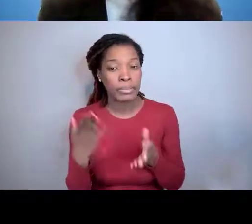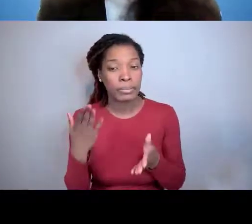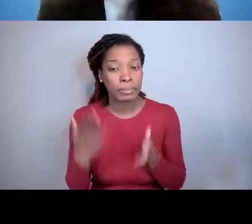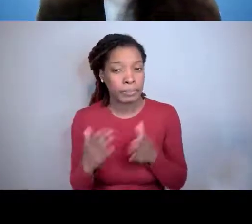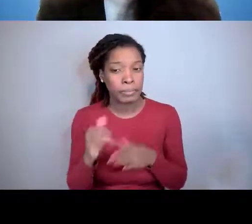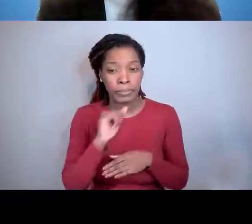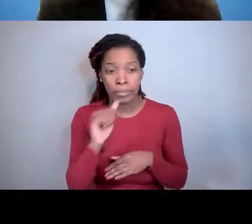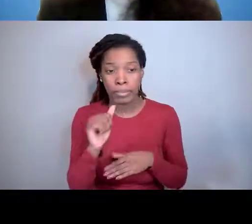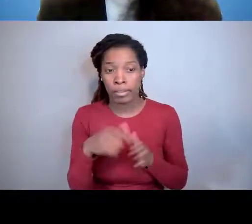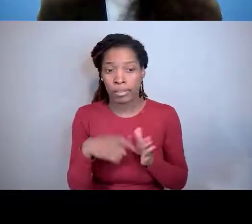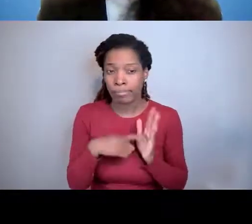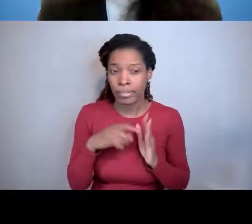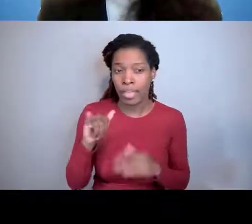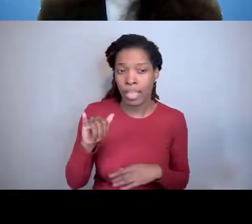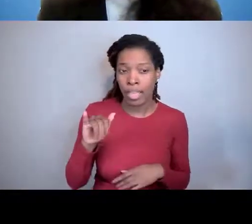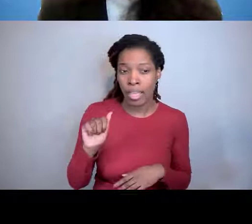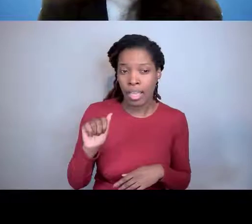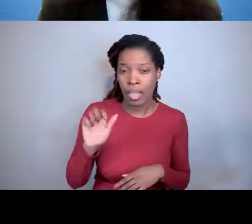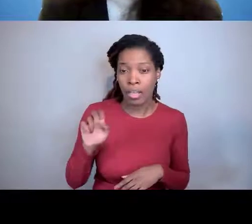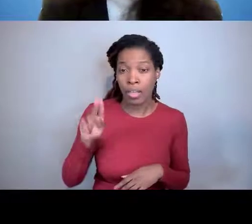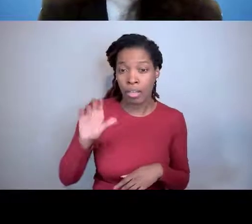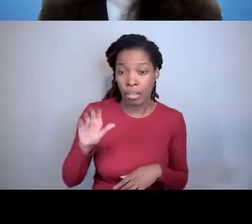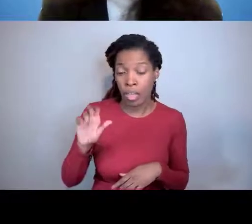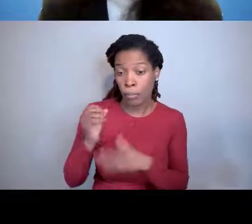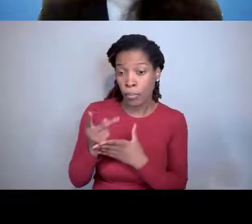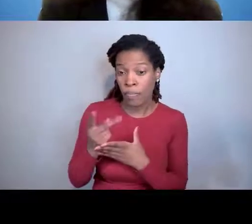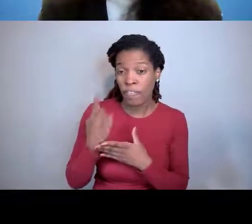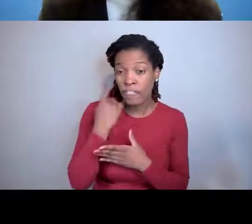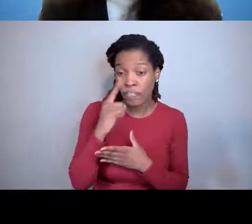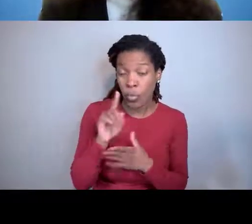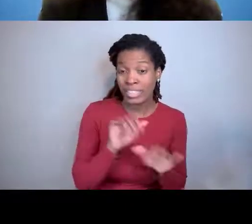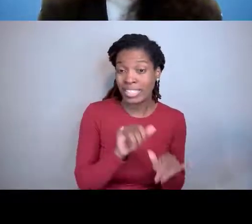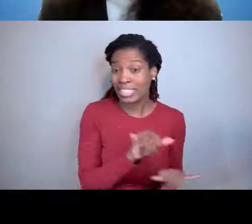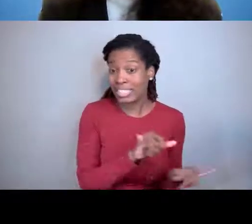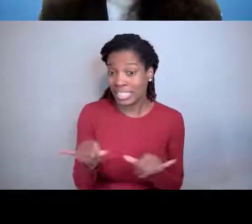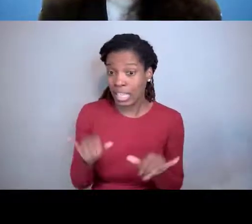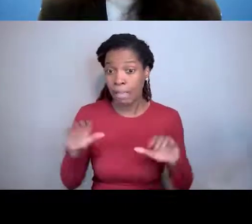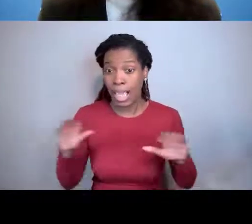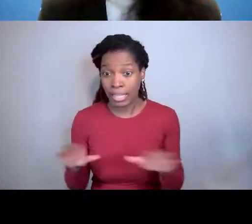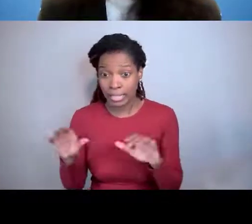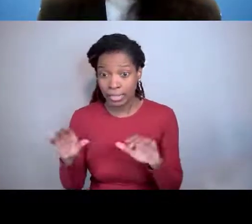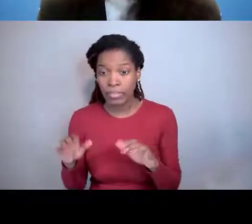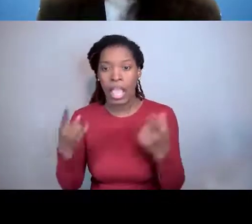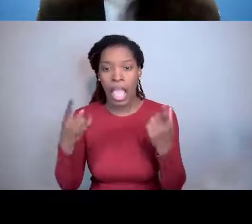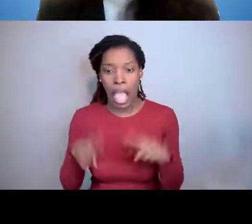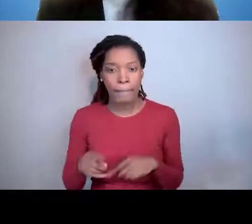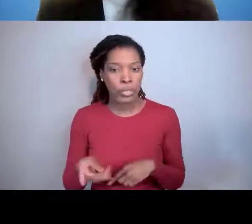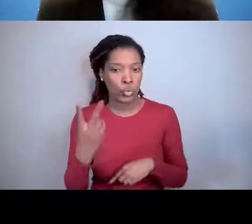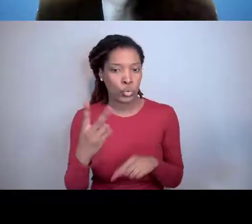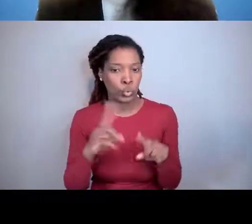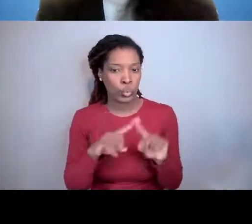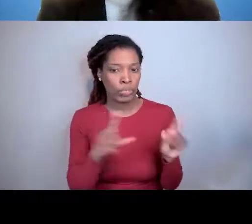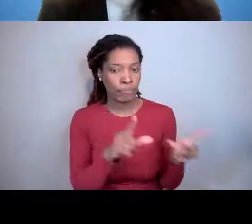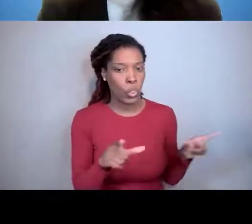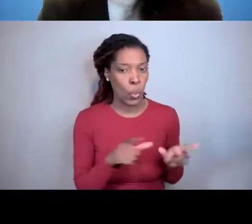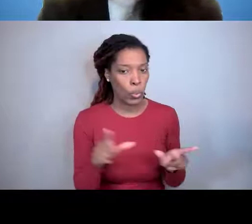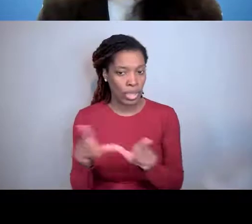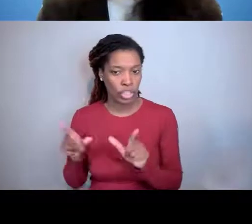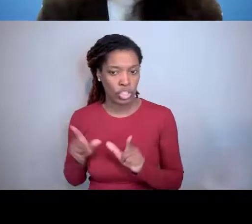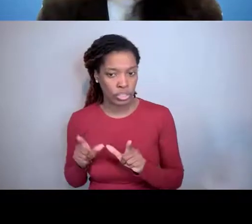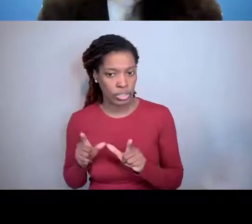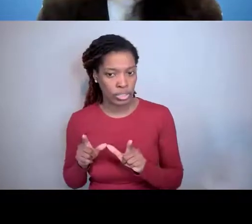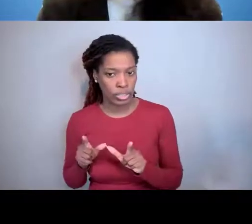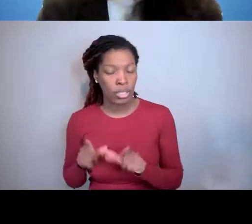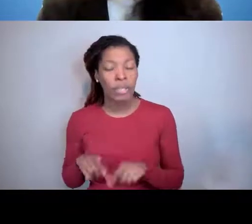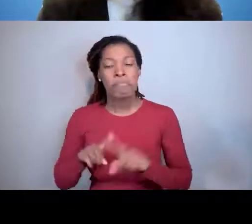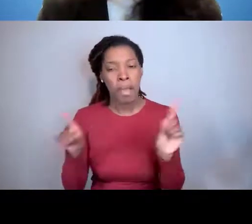approval for the same activity that may be performed at 2 different sites. And they must have an